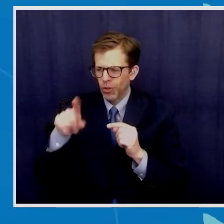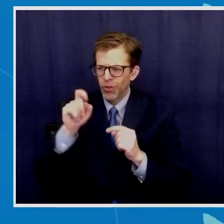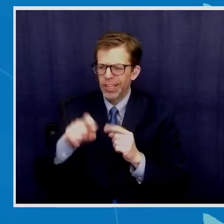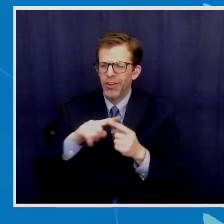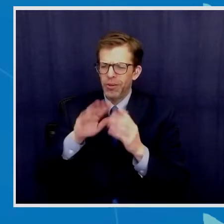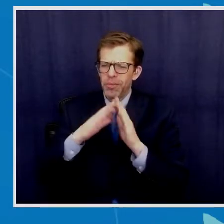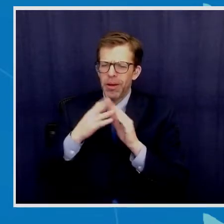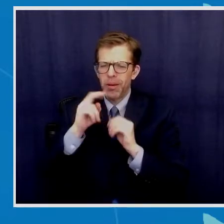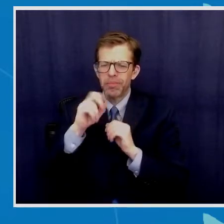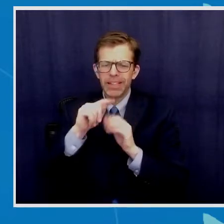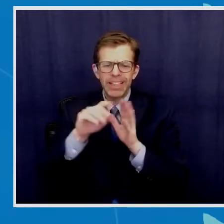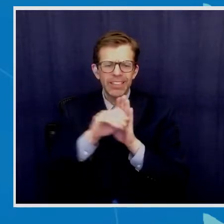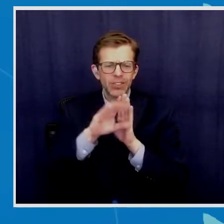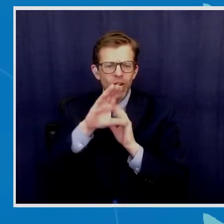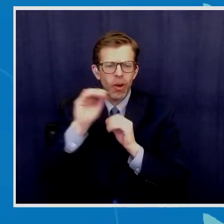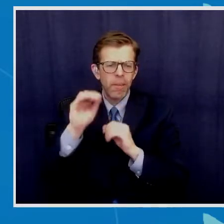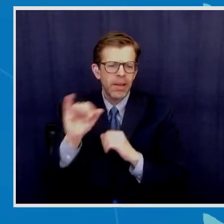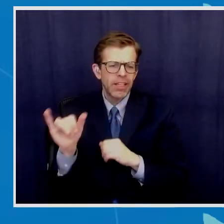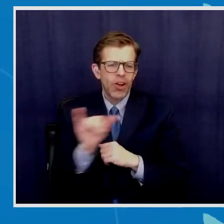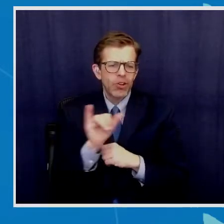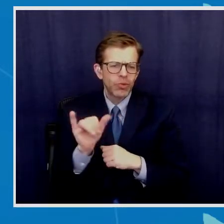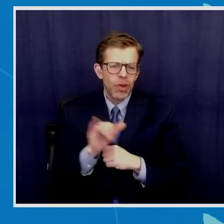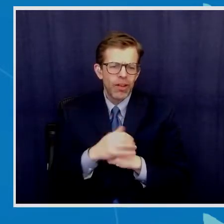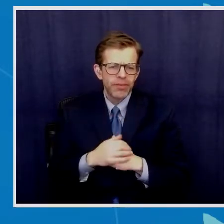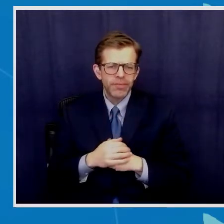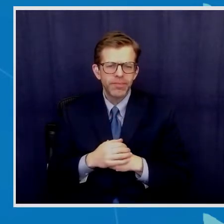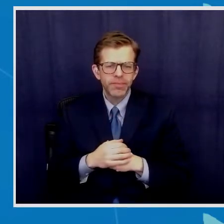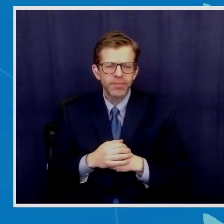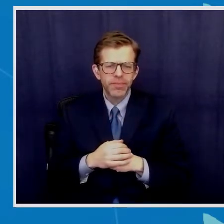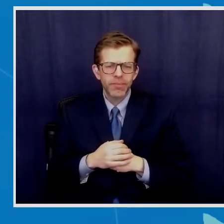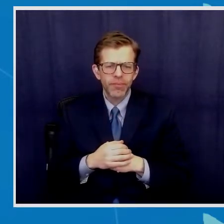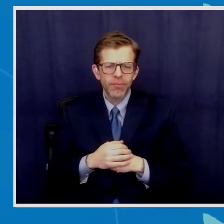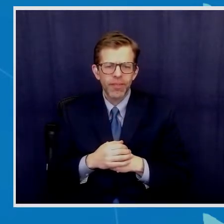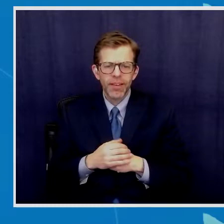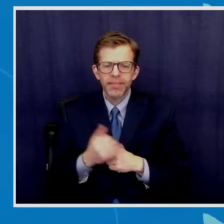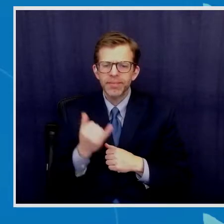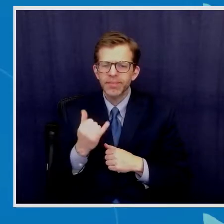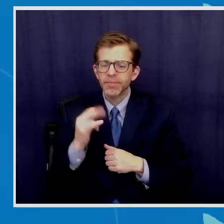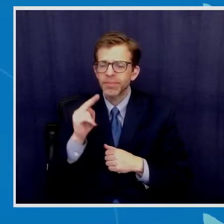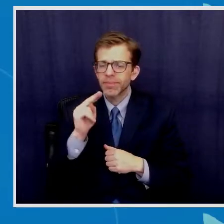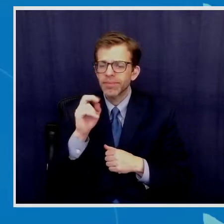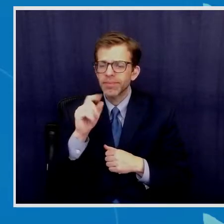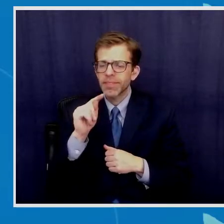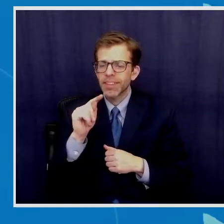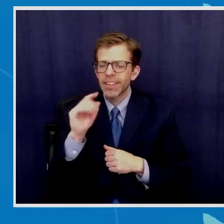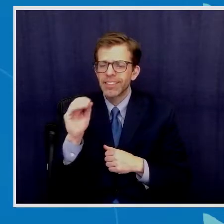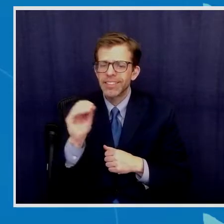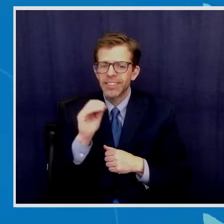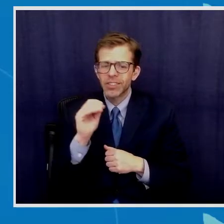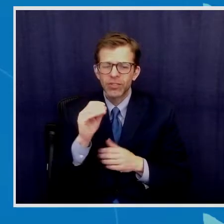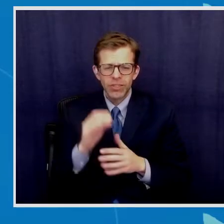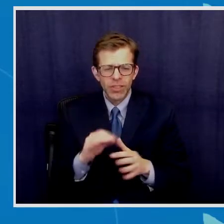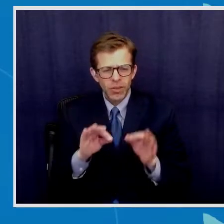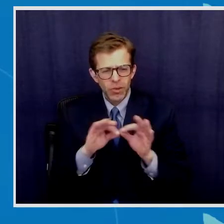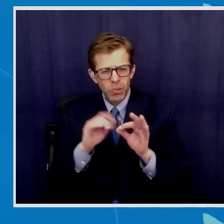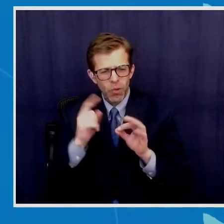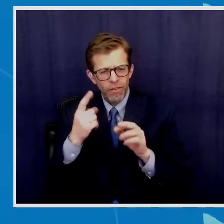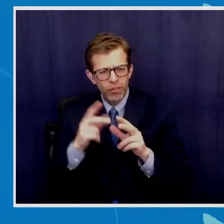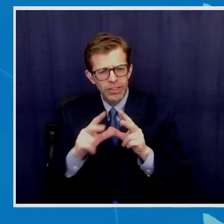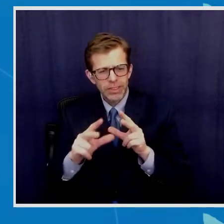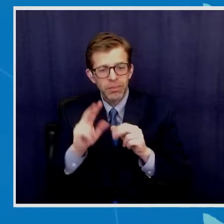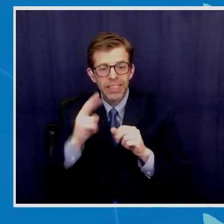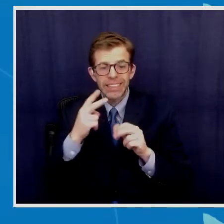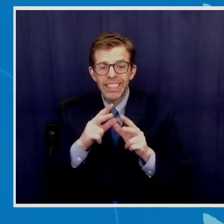company as well. Now, net zero is a critical first step. Second step is we also need